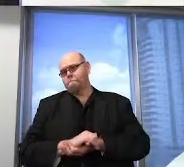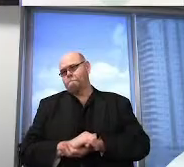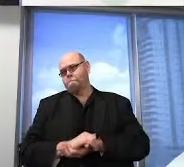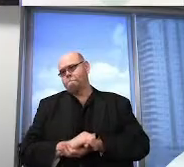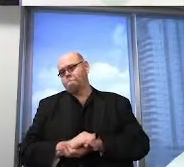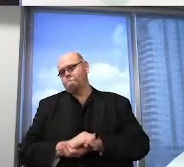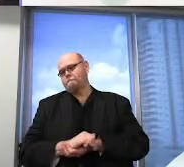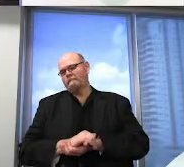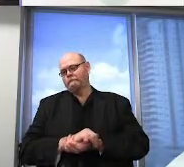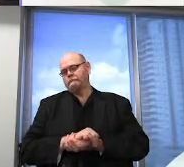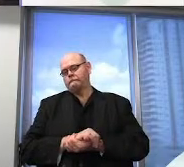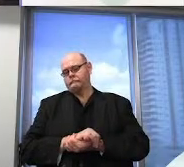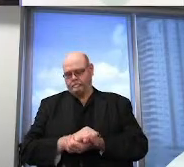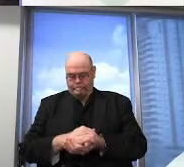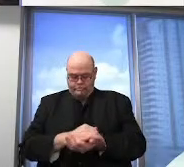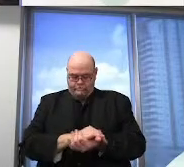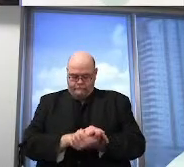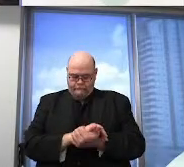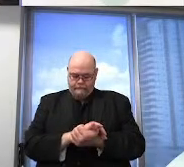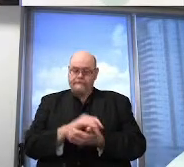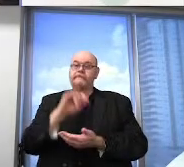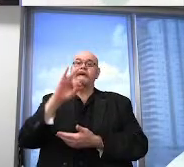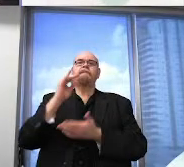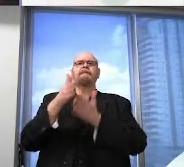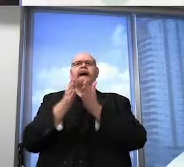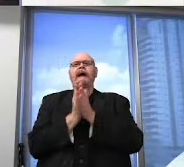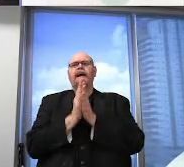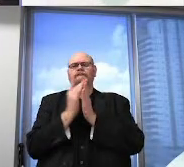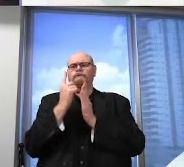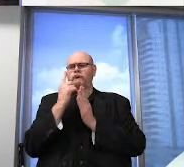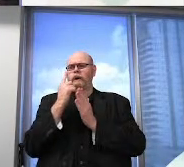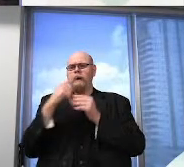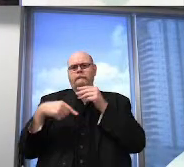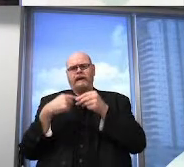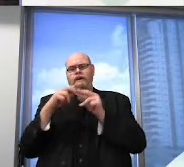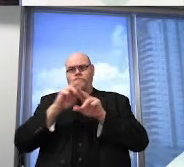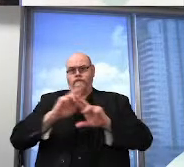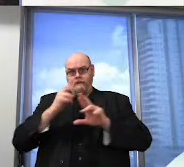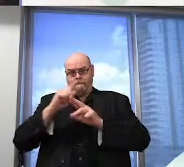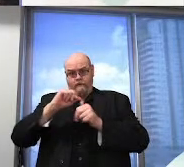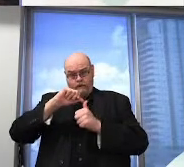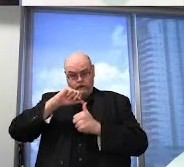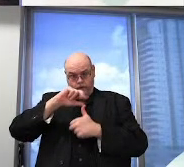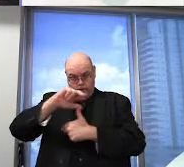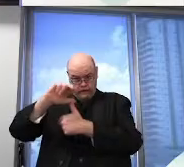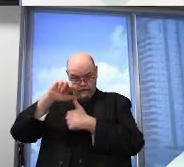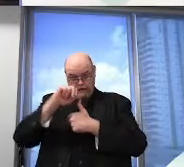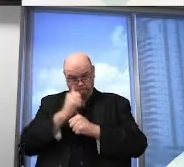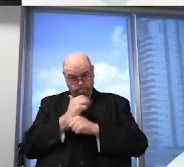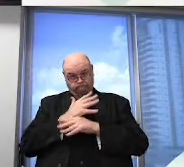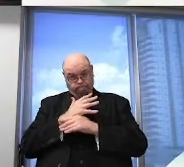see. Okay. So if I were to ask you about hurricane season readiness